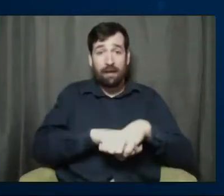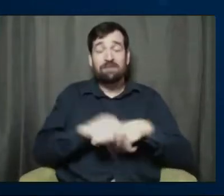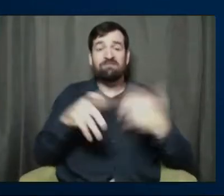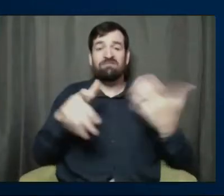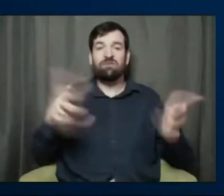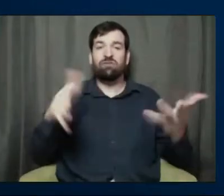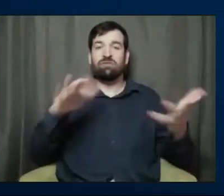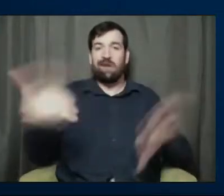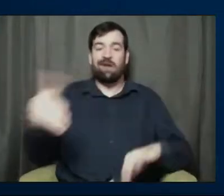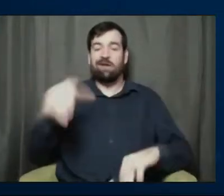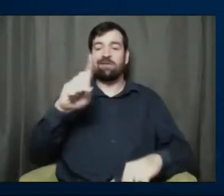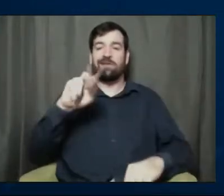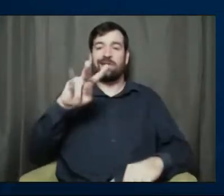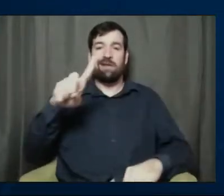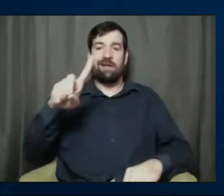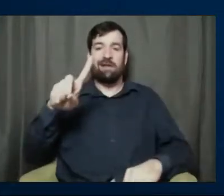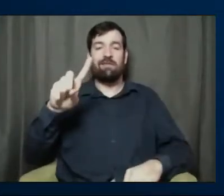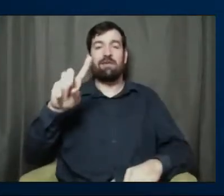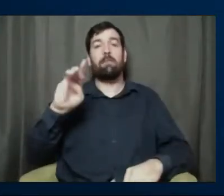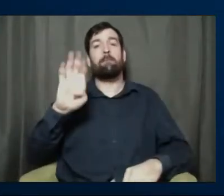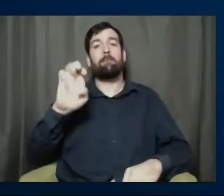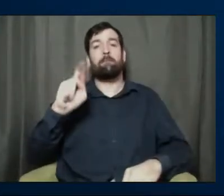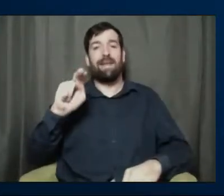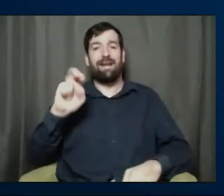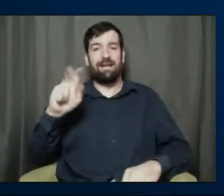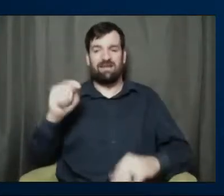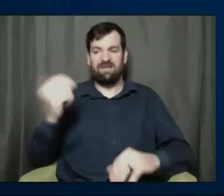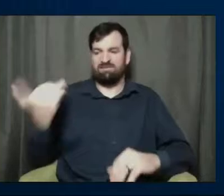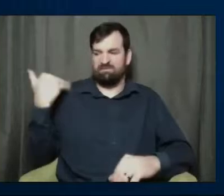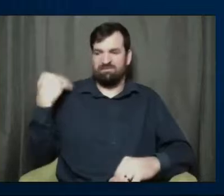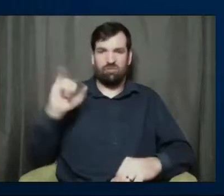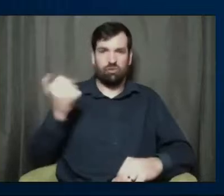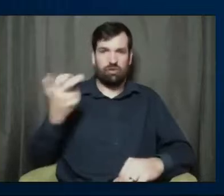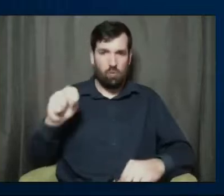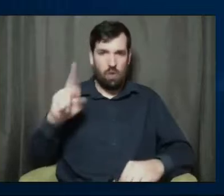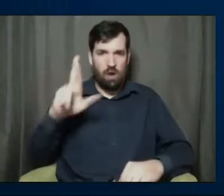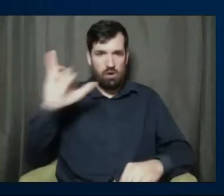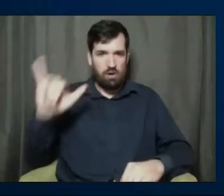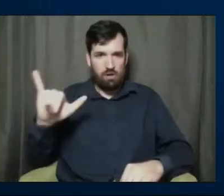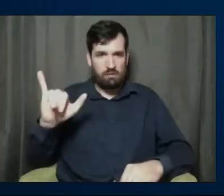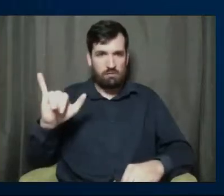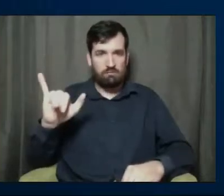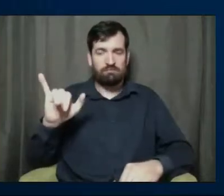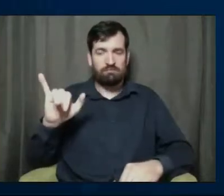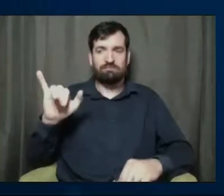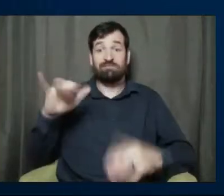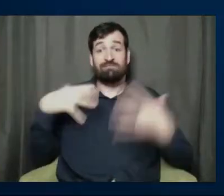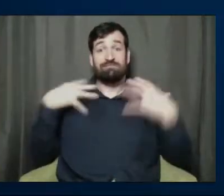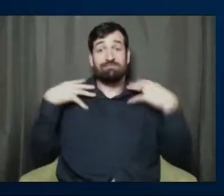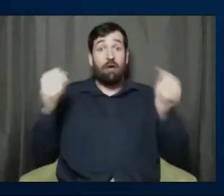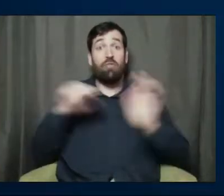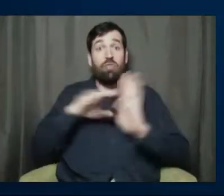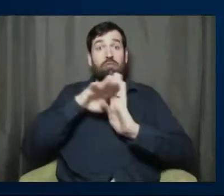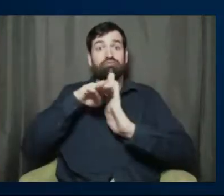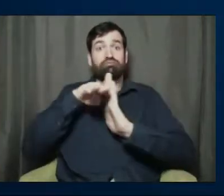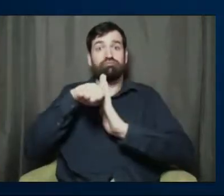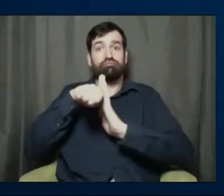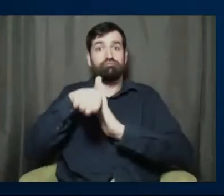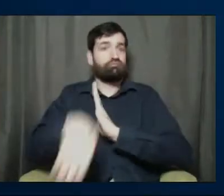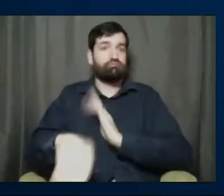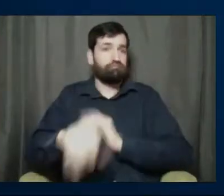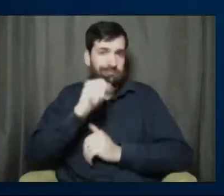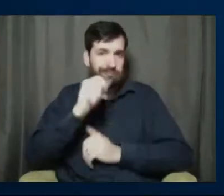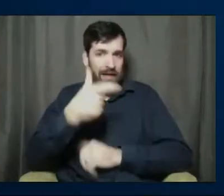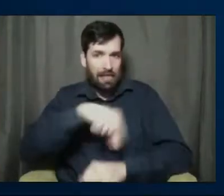transplant at the University of Maryland. This was back in January. Here recently, though, his health began to deteriorate. He was not eligible for a human